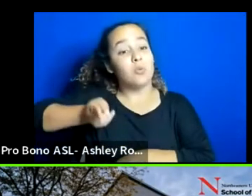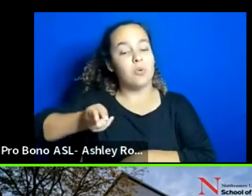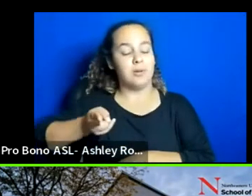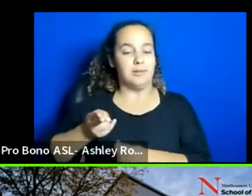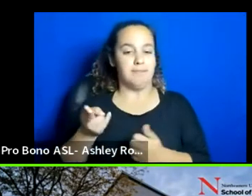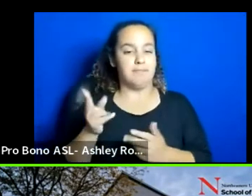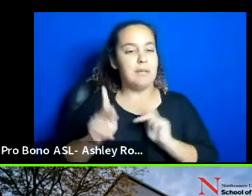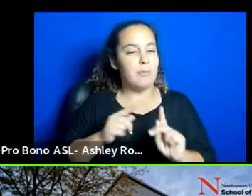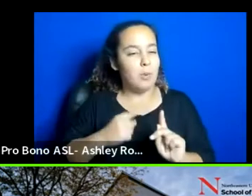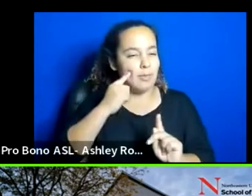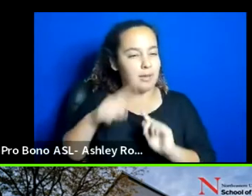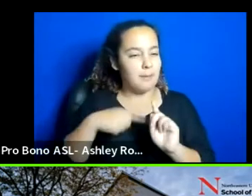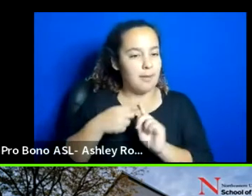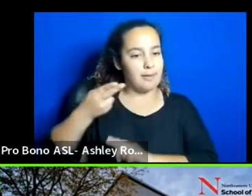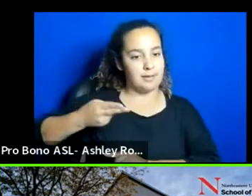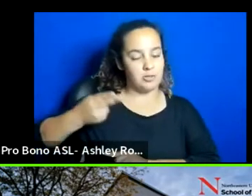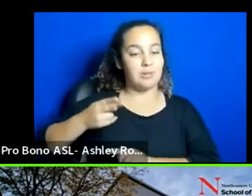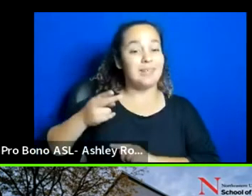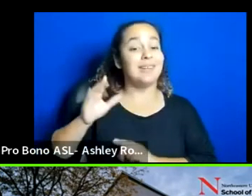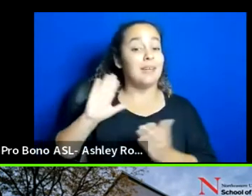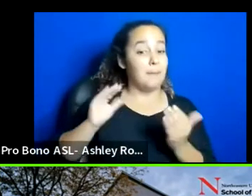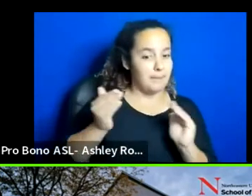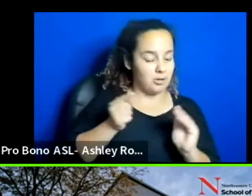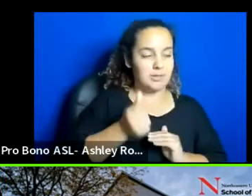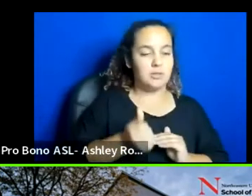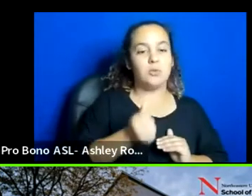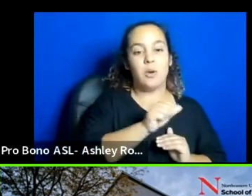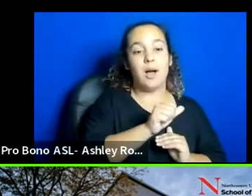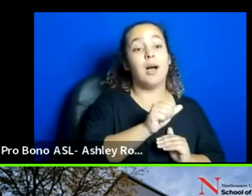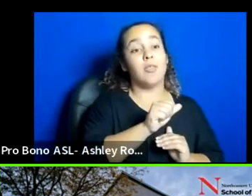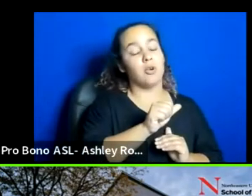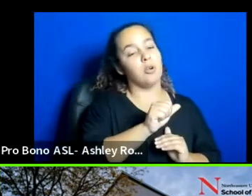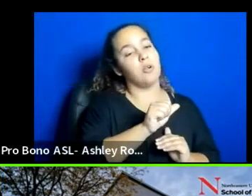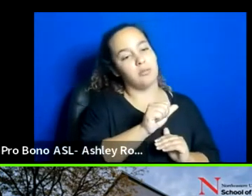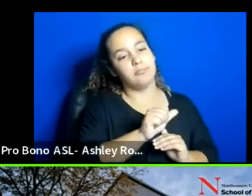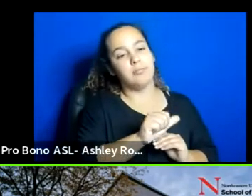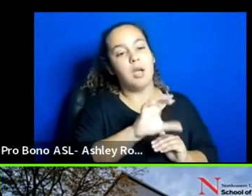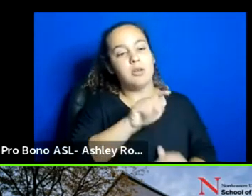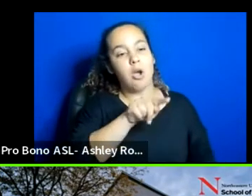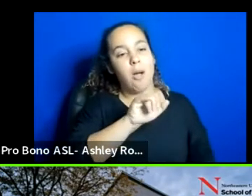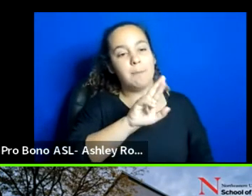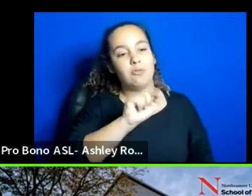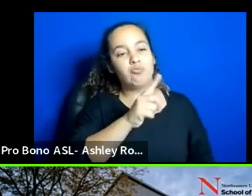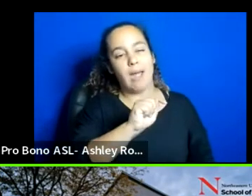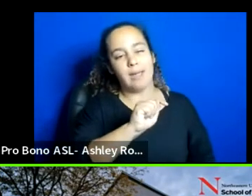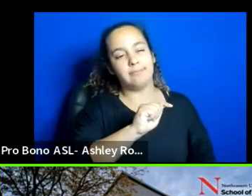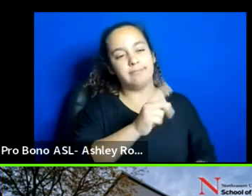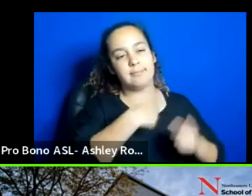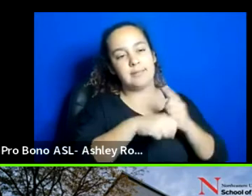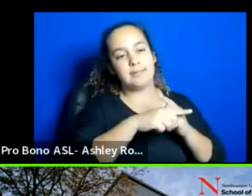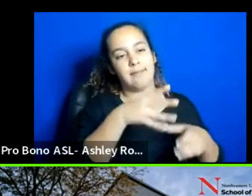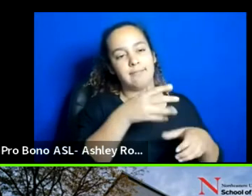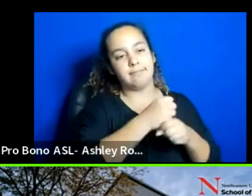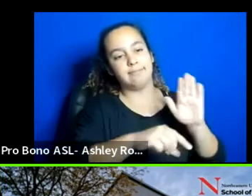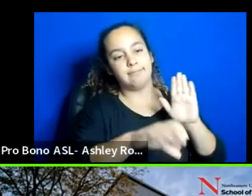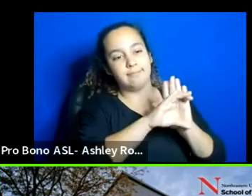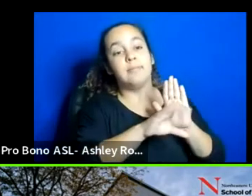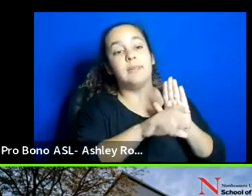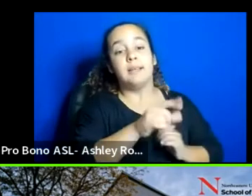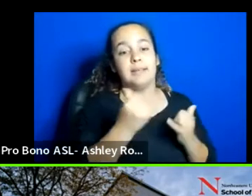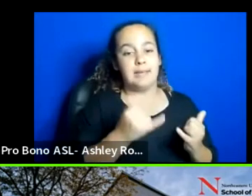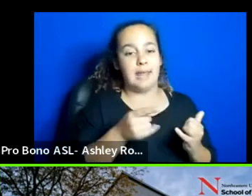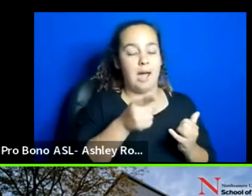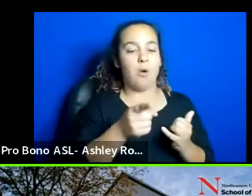about this history in comparison to that of other copyright intensive businesses. I'm thinking about the map makers,